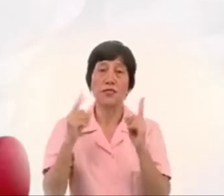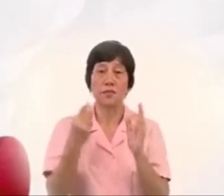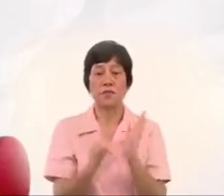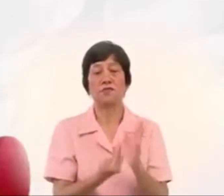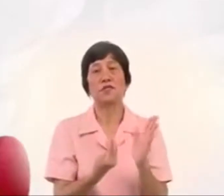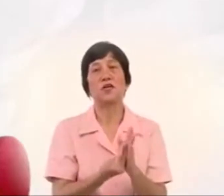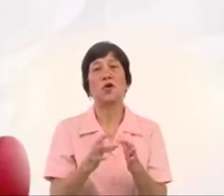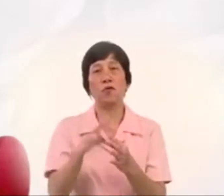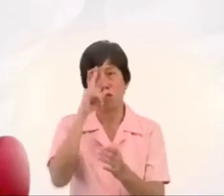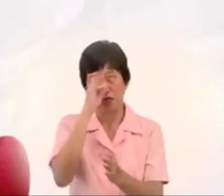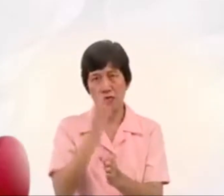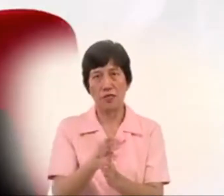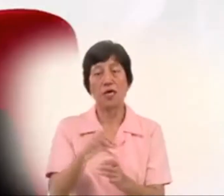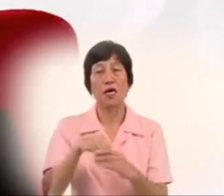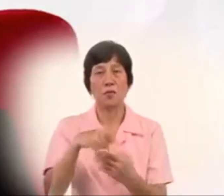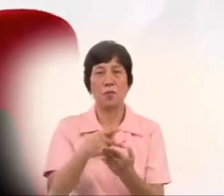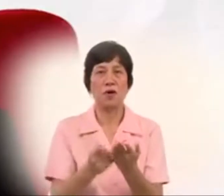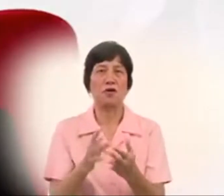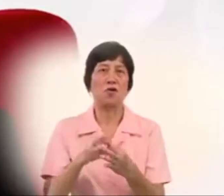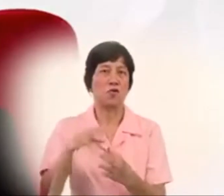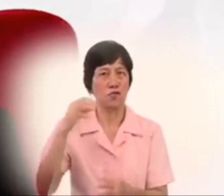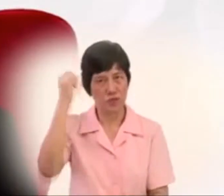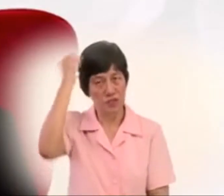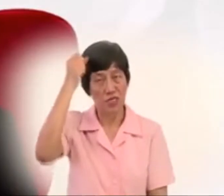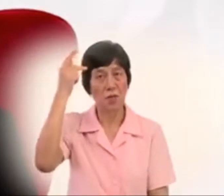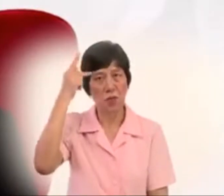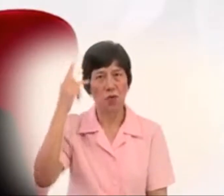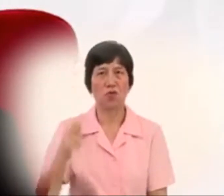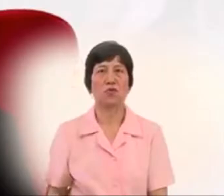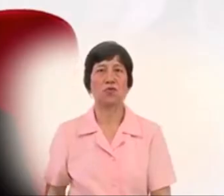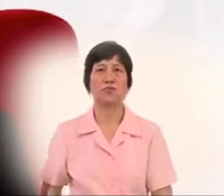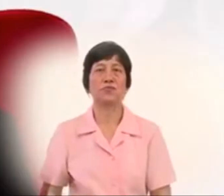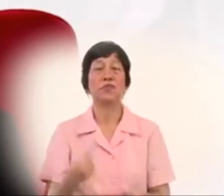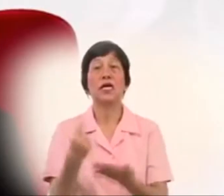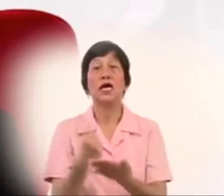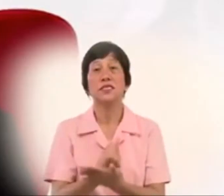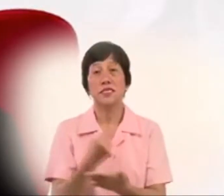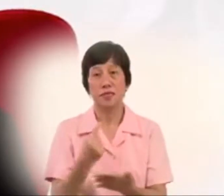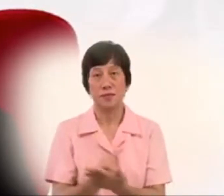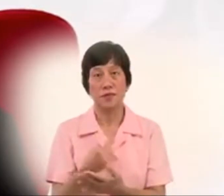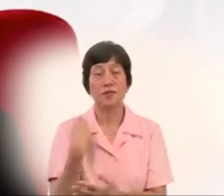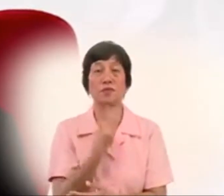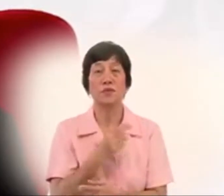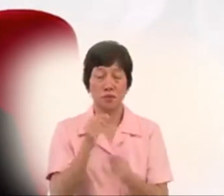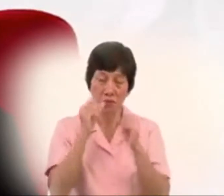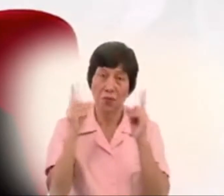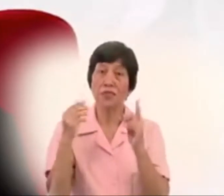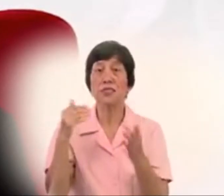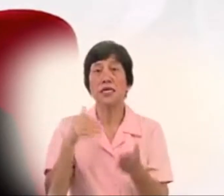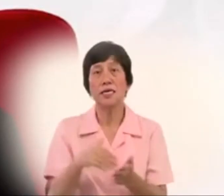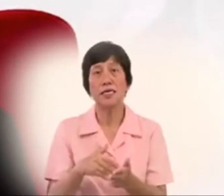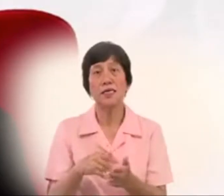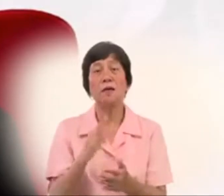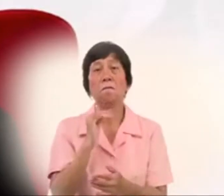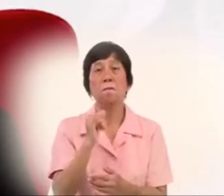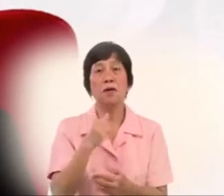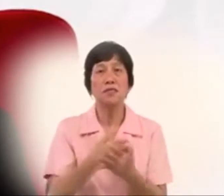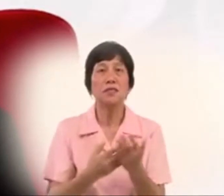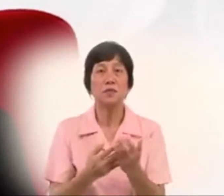the part of St. Paul. In the Gospel, we are surprised again by some